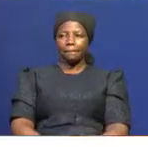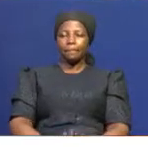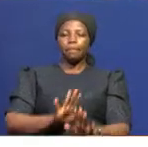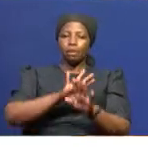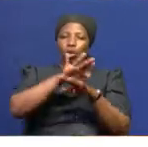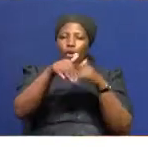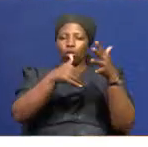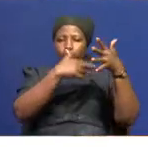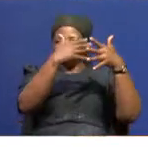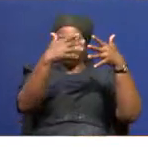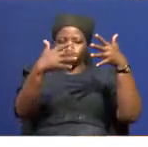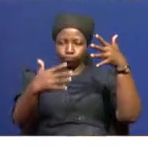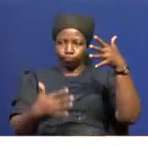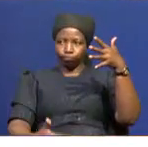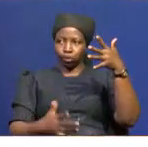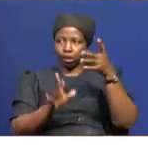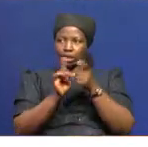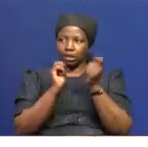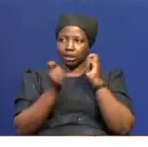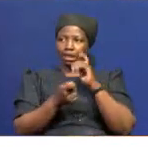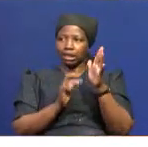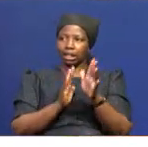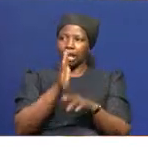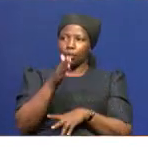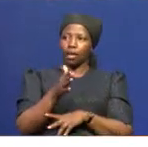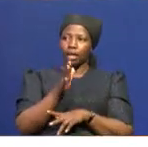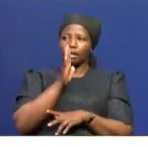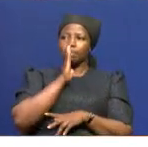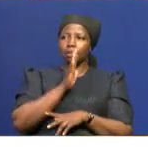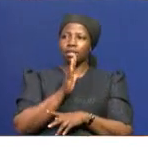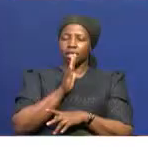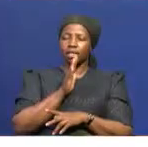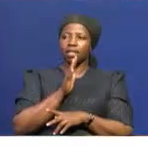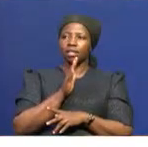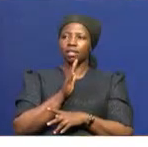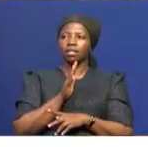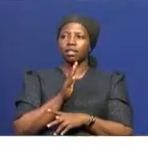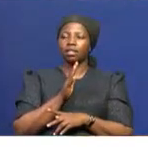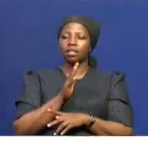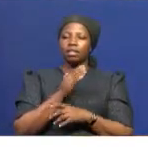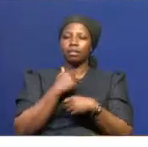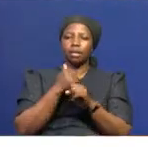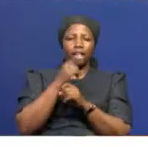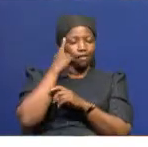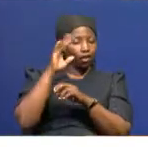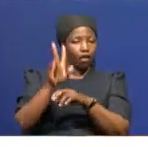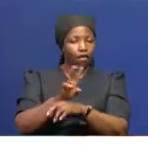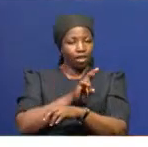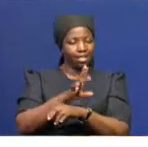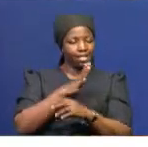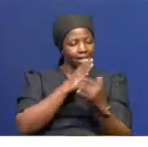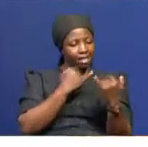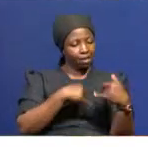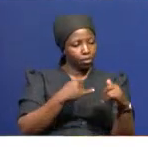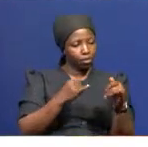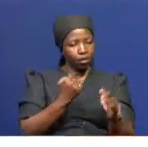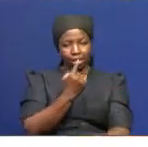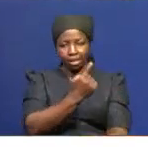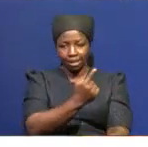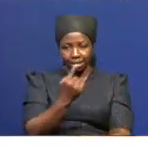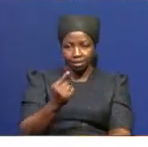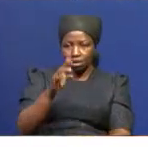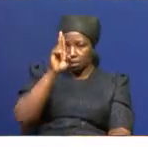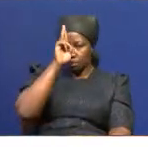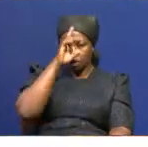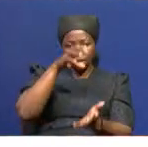All these reforms will be centralized for oversight and implementation at every police station,